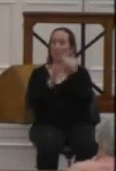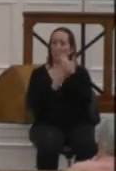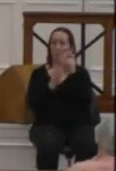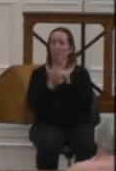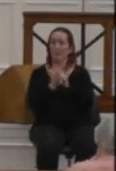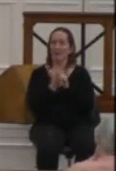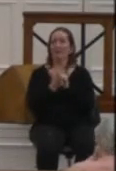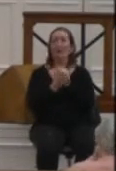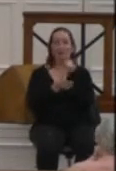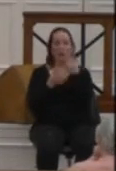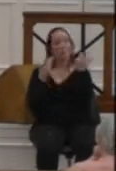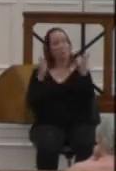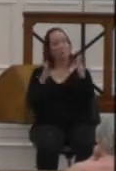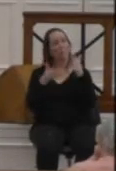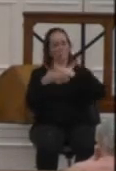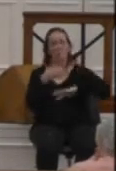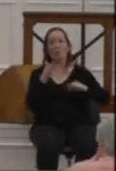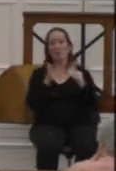Are you born again?